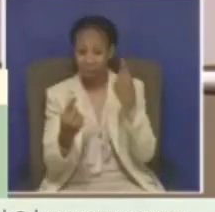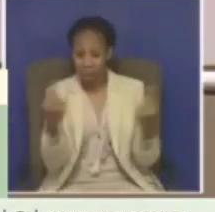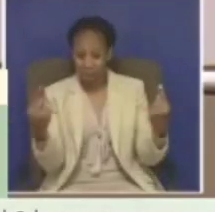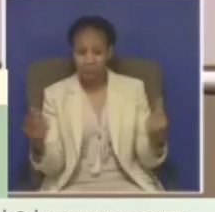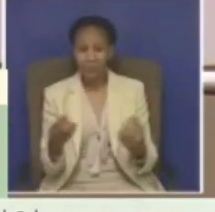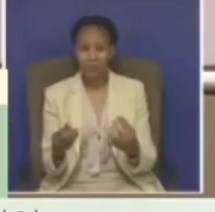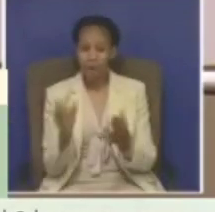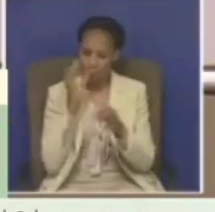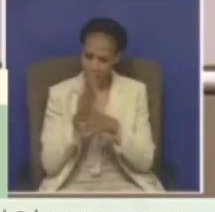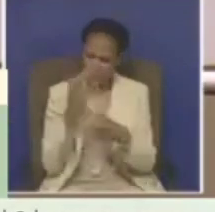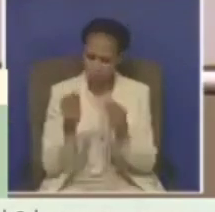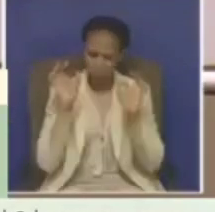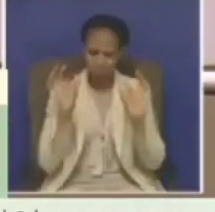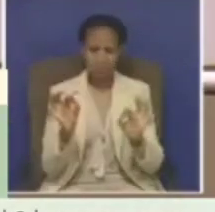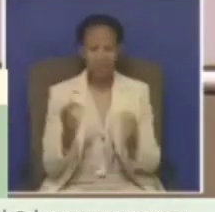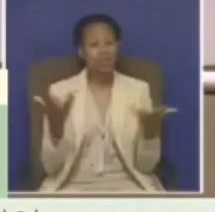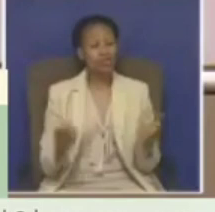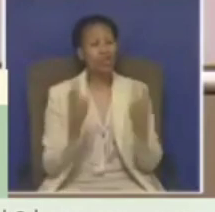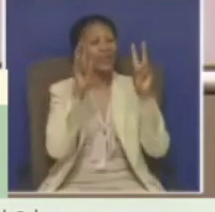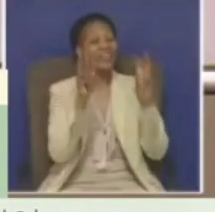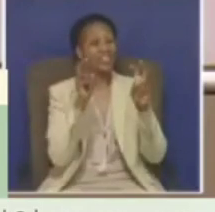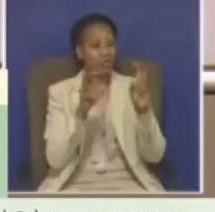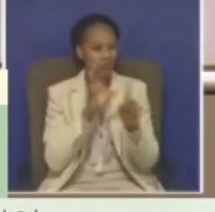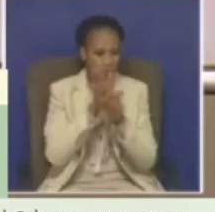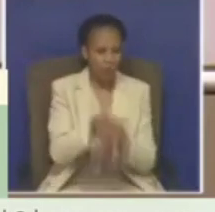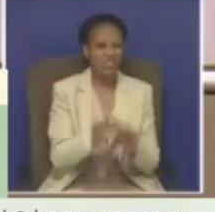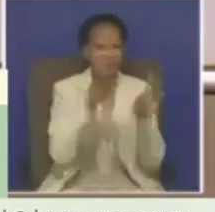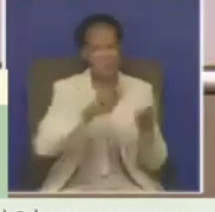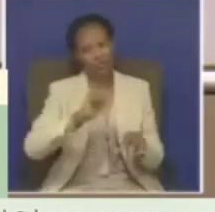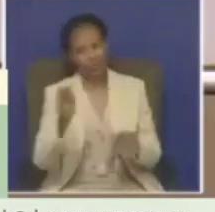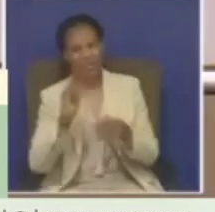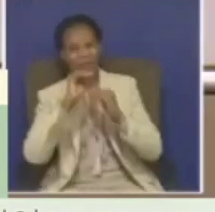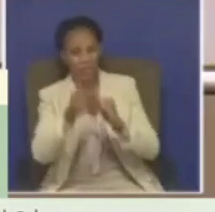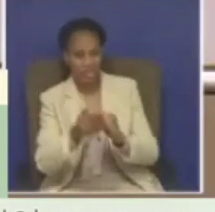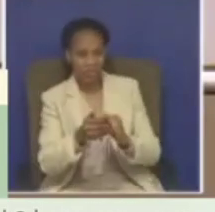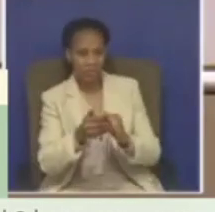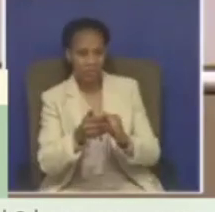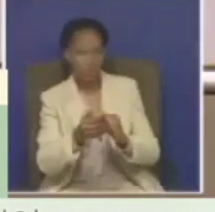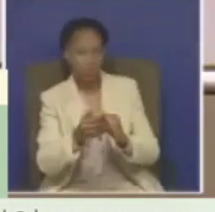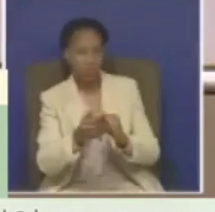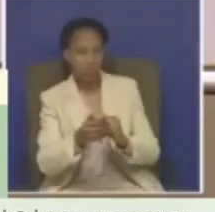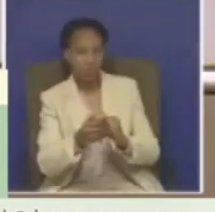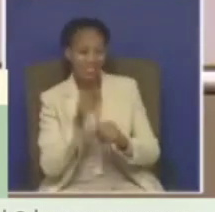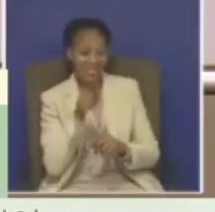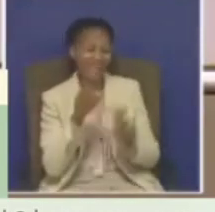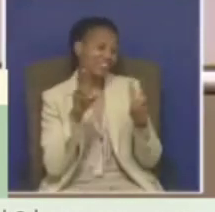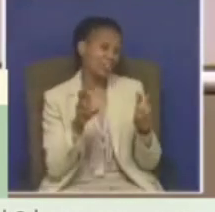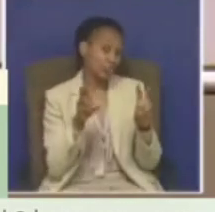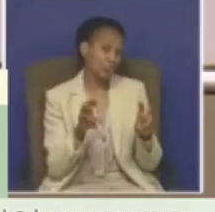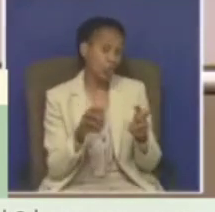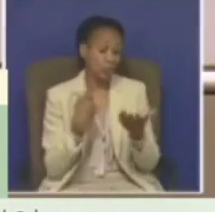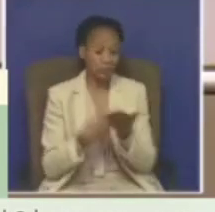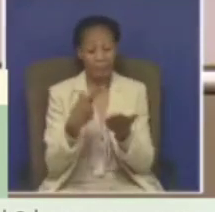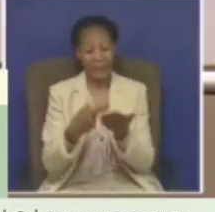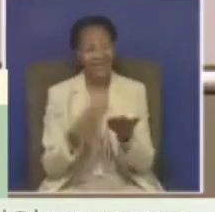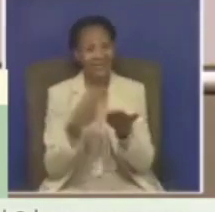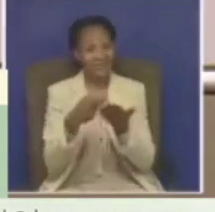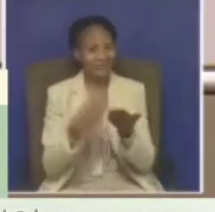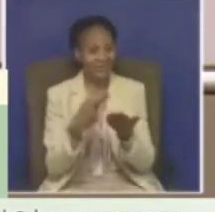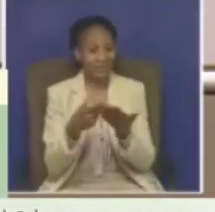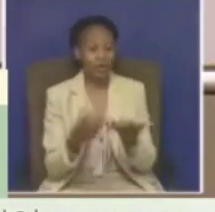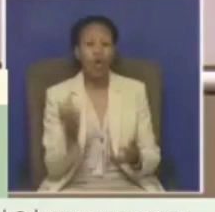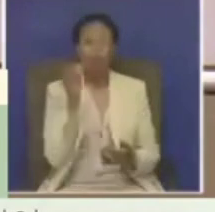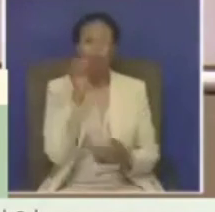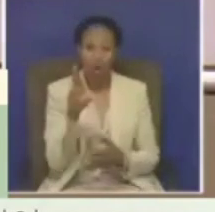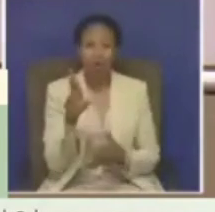effective. And an issue of extortion in itself, an issue of extortion in itself being debated or put